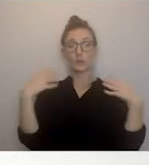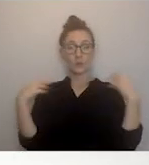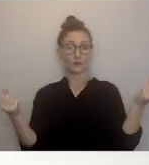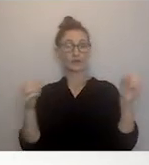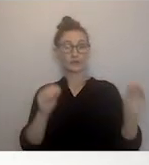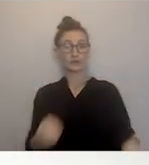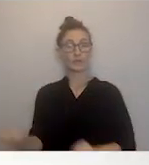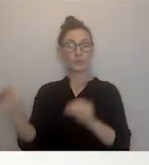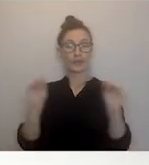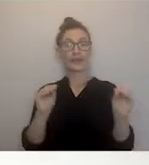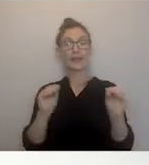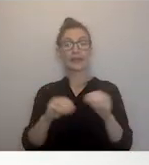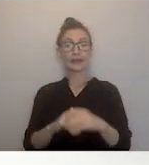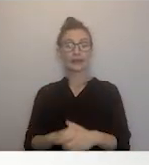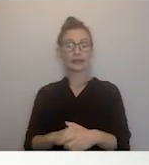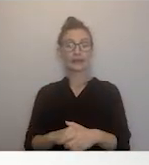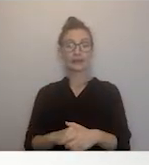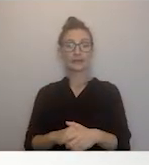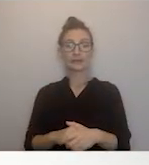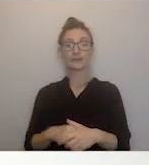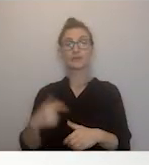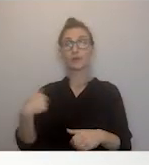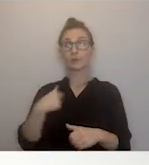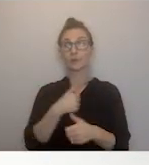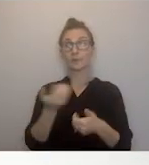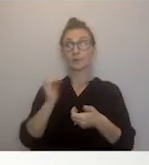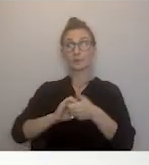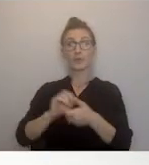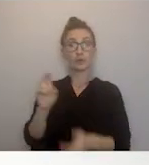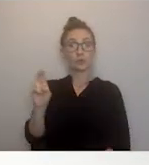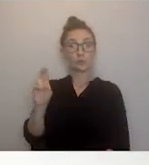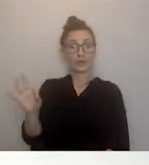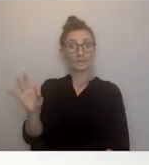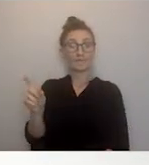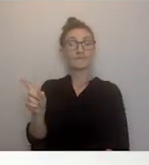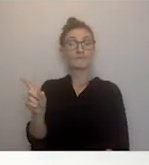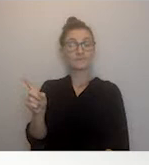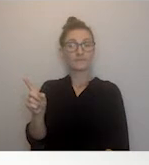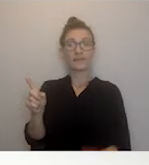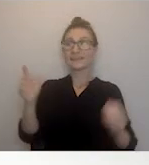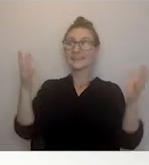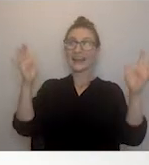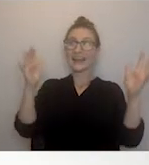and wellness movement. Currently, we're working with Jill Sonke of the